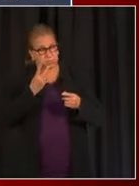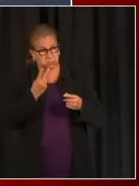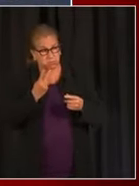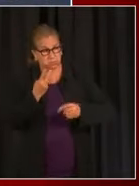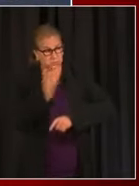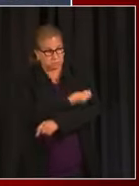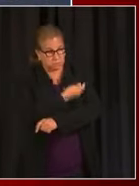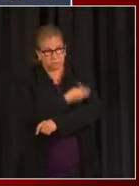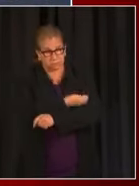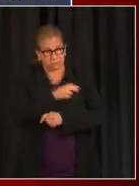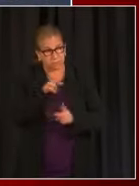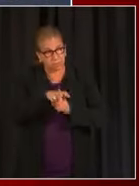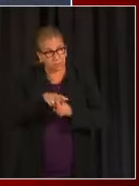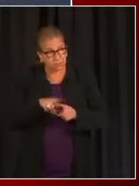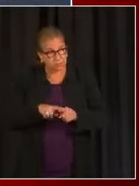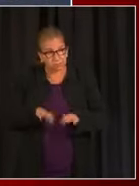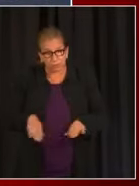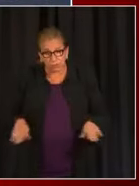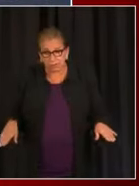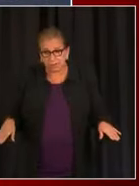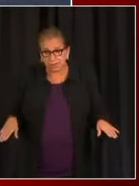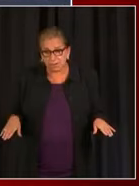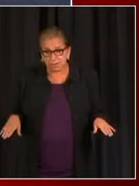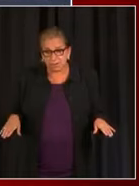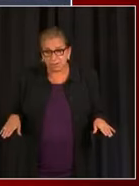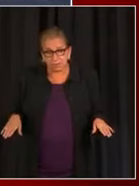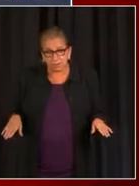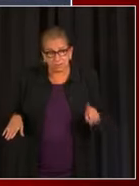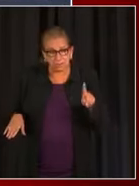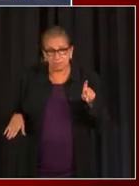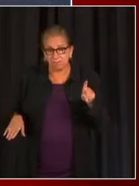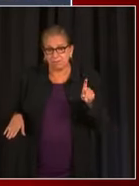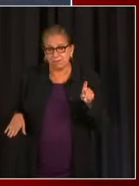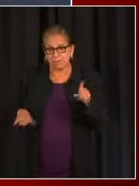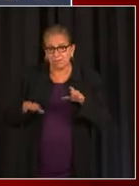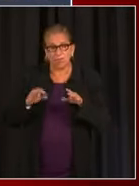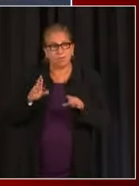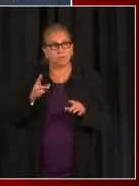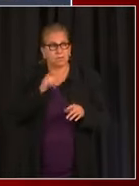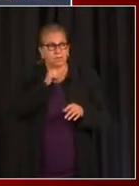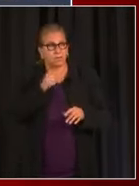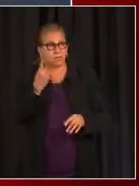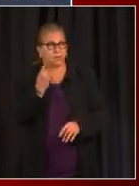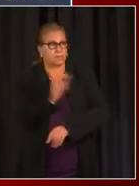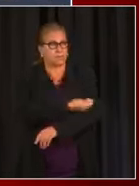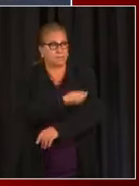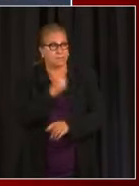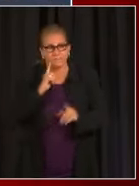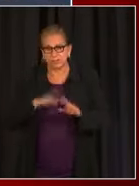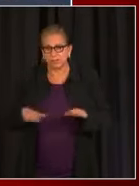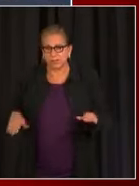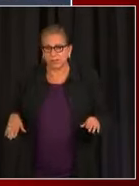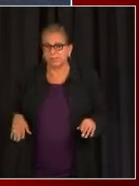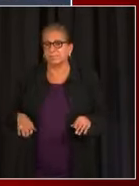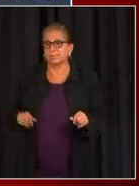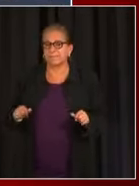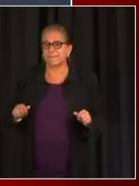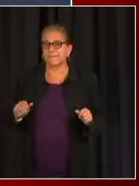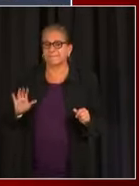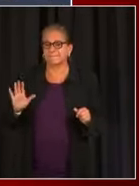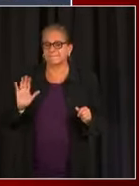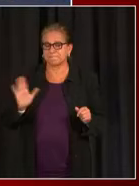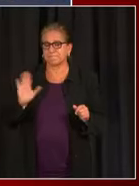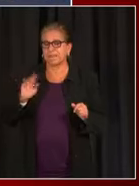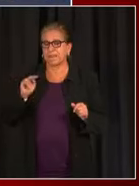these back-to-school clinics and maybe signing up for another vaccine they need and also a coronavirus vaccine? So a couple of months ago,